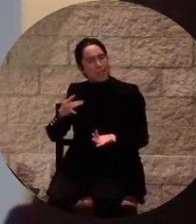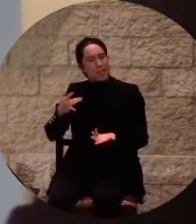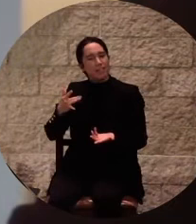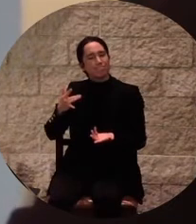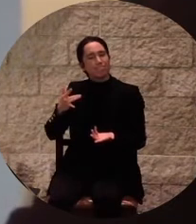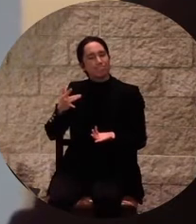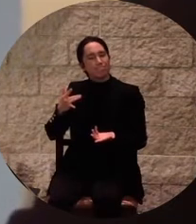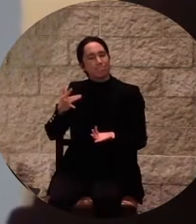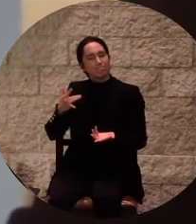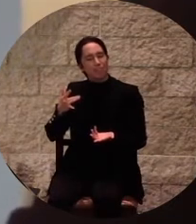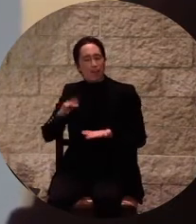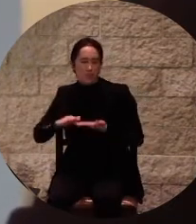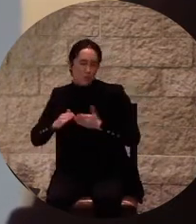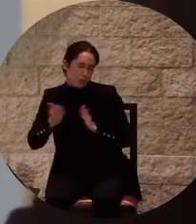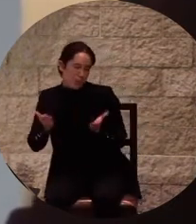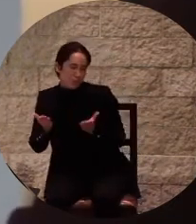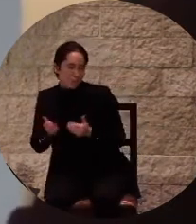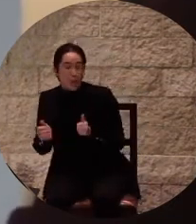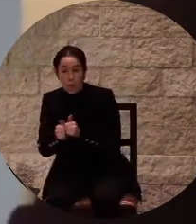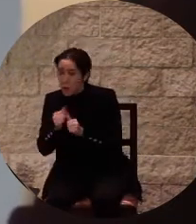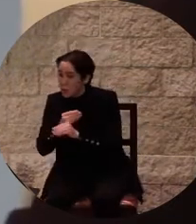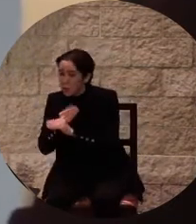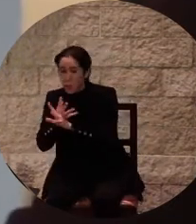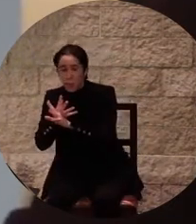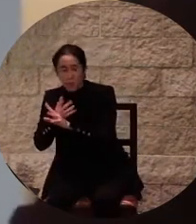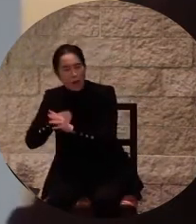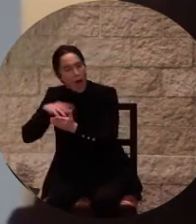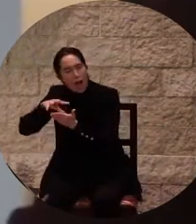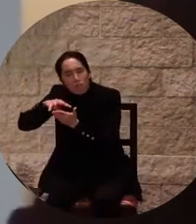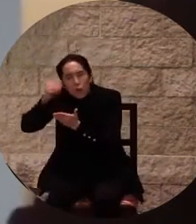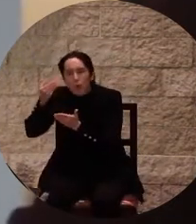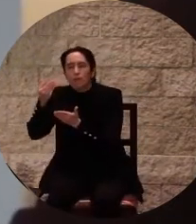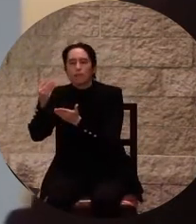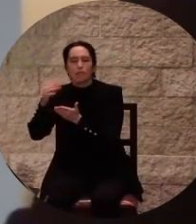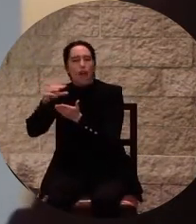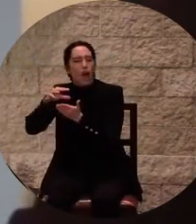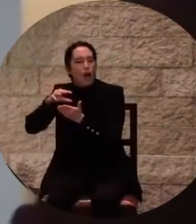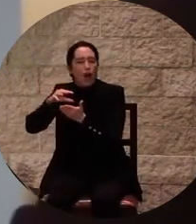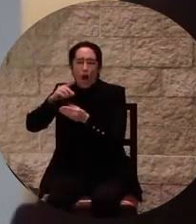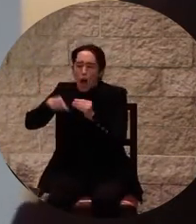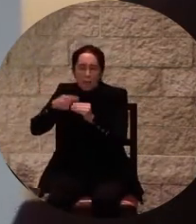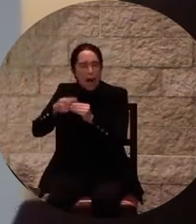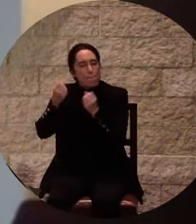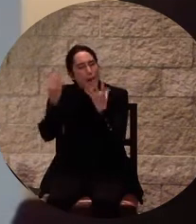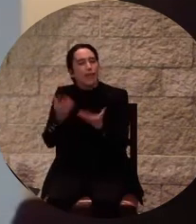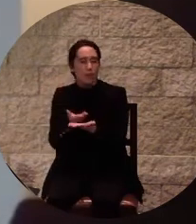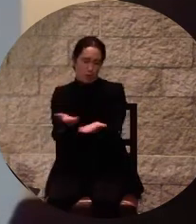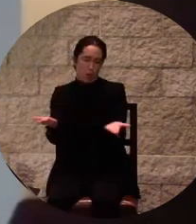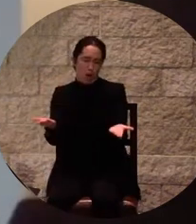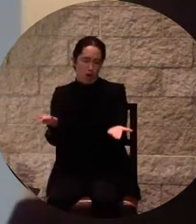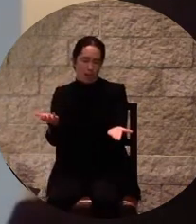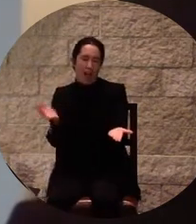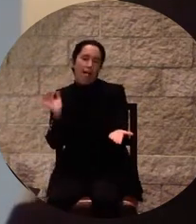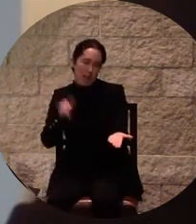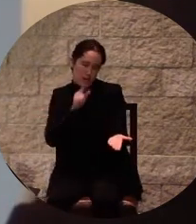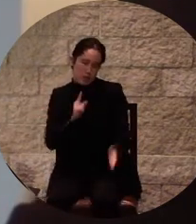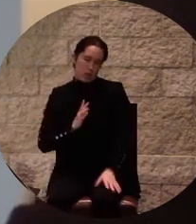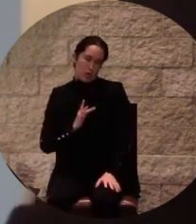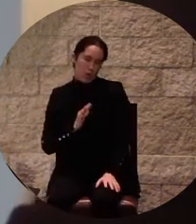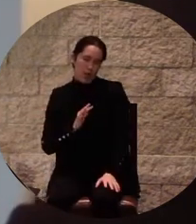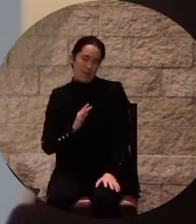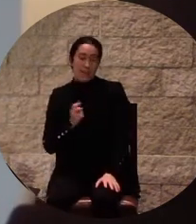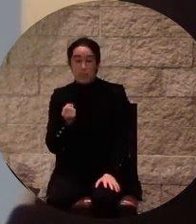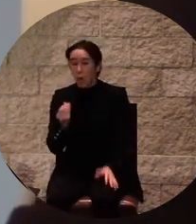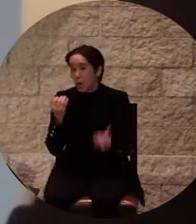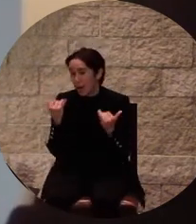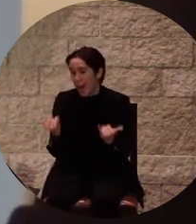with Zoom, I've learned to know a lot of you, and that's been pretty awesome. So now we